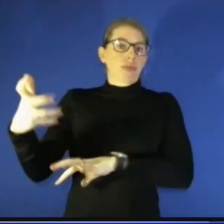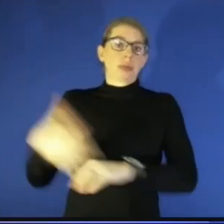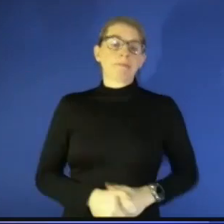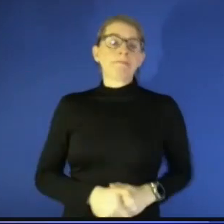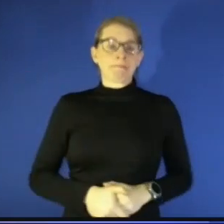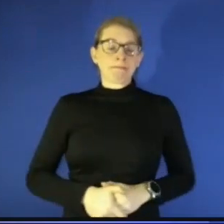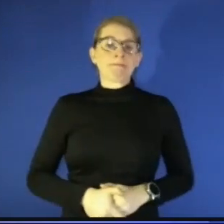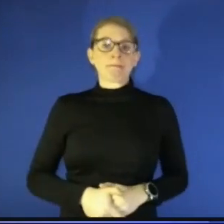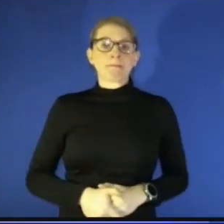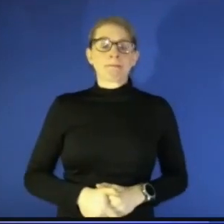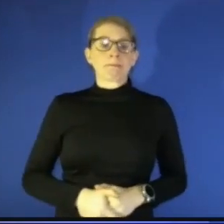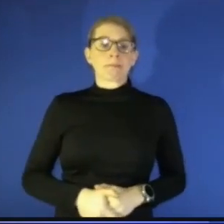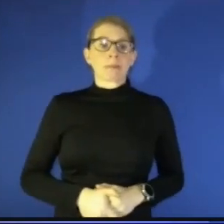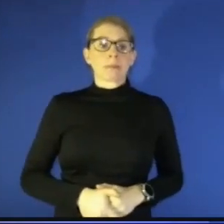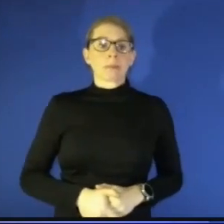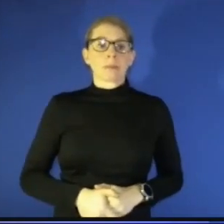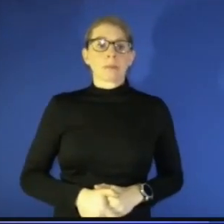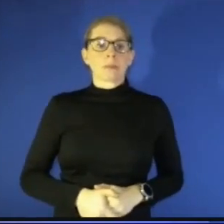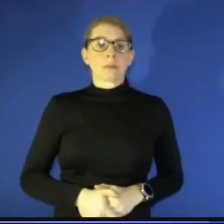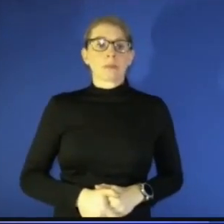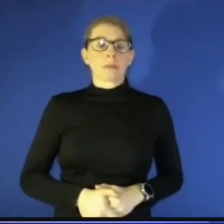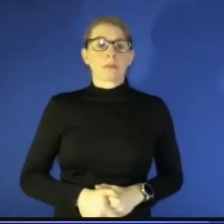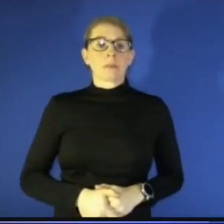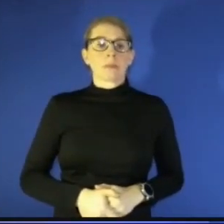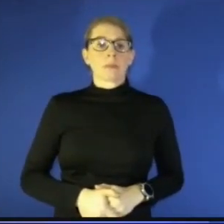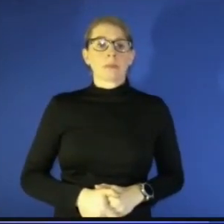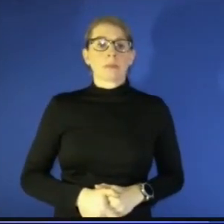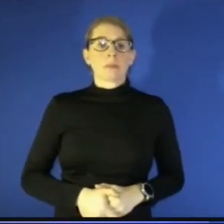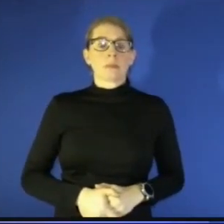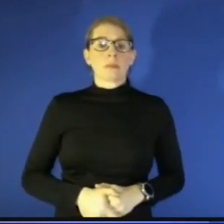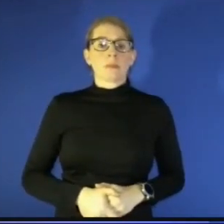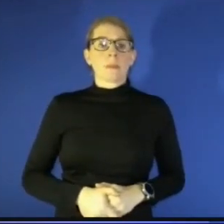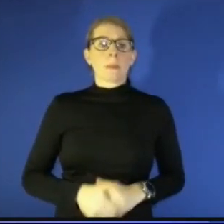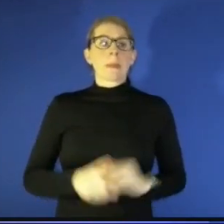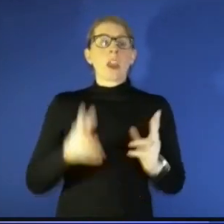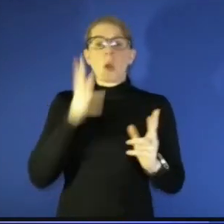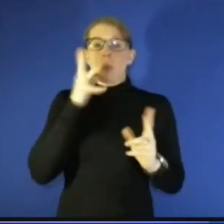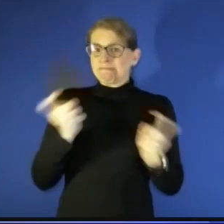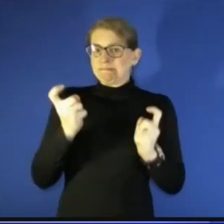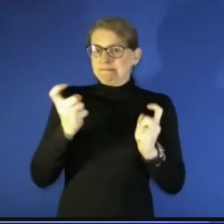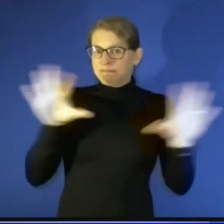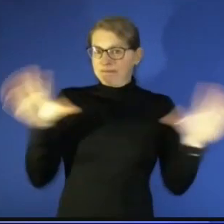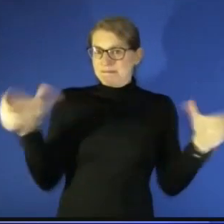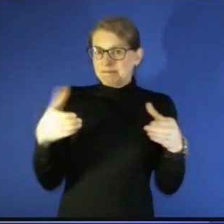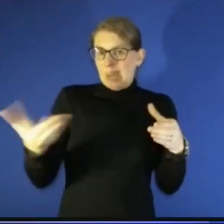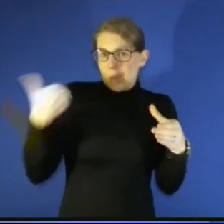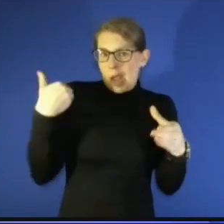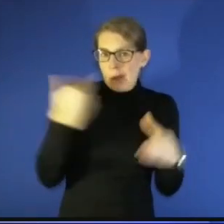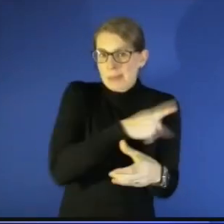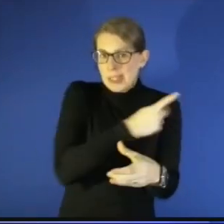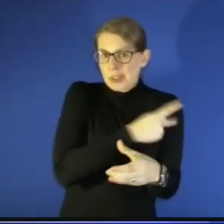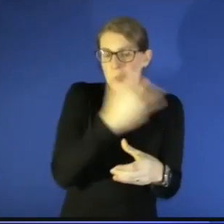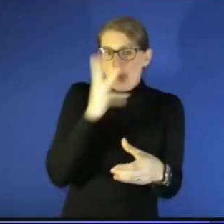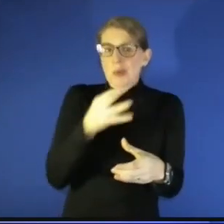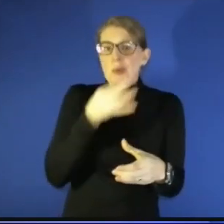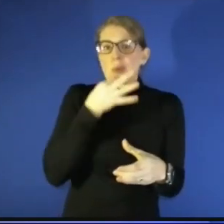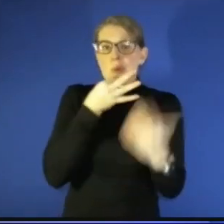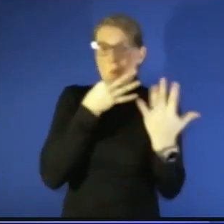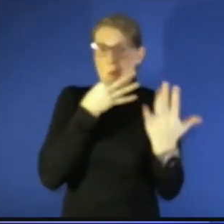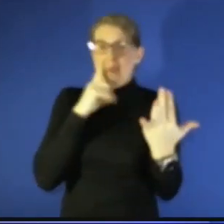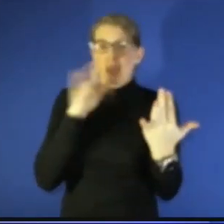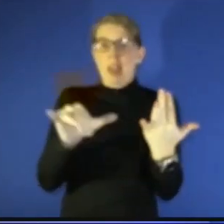we're going to pull off kind of a reunion of sorts here in just a moment with one of your prior patients. So hang tight for that. But I do have a